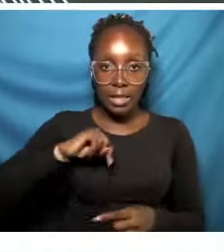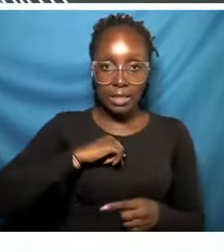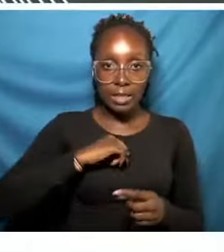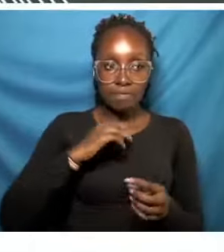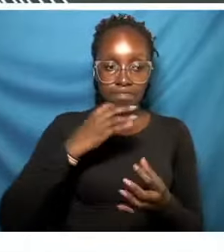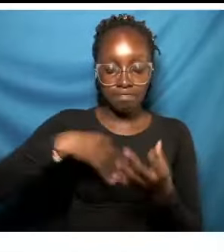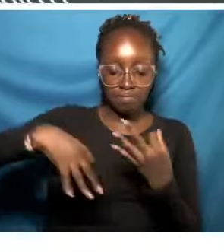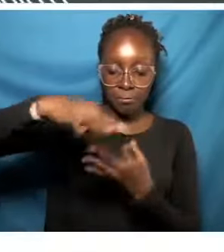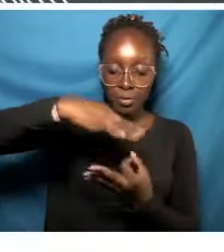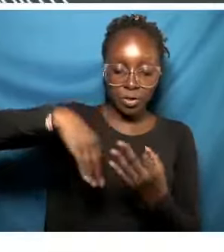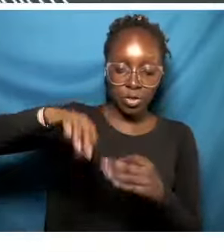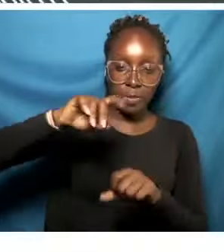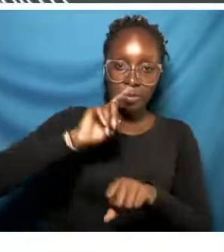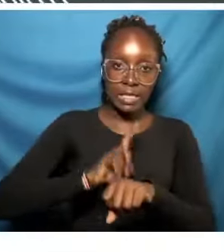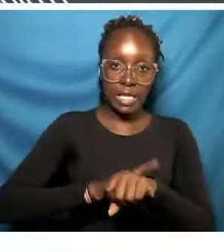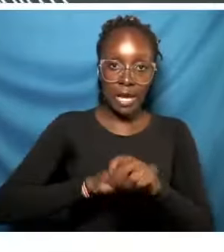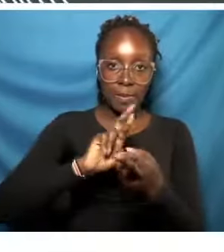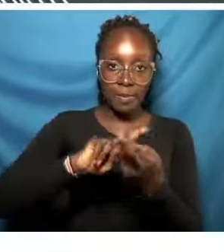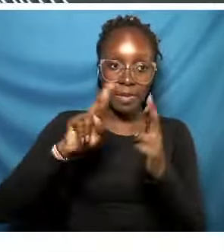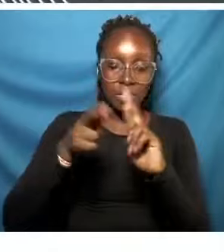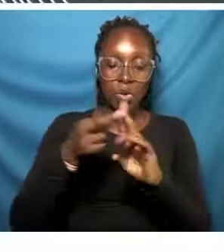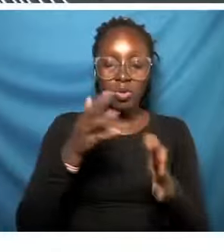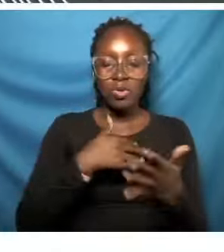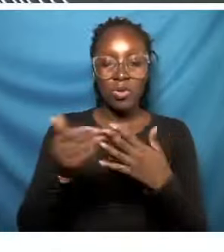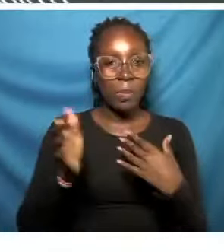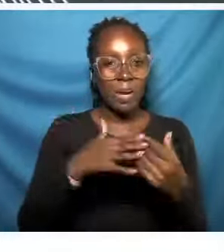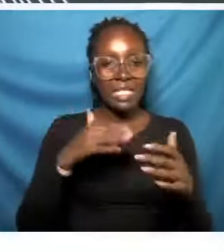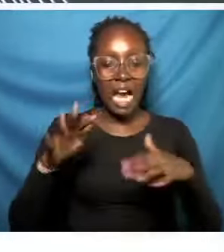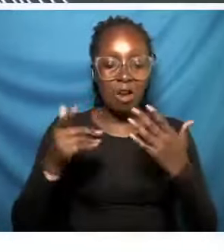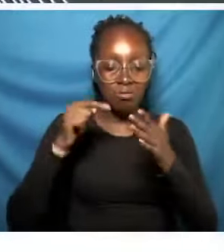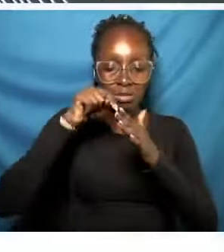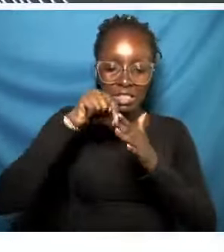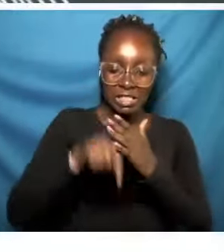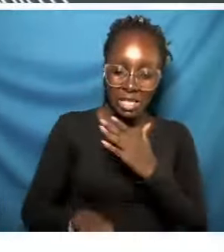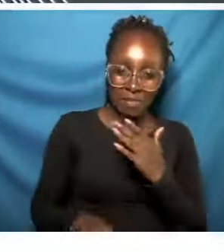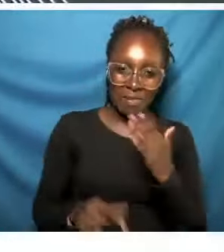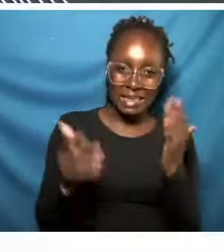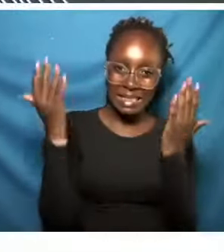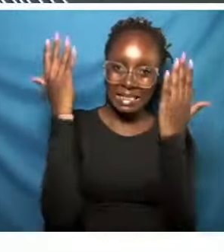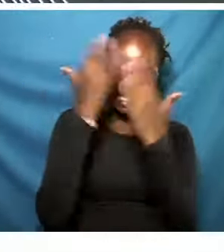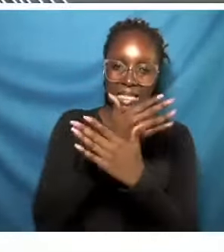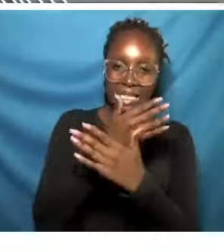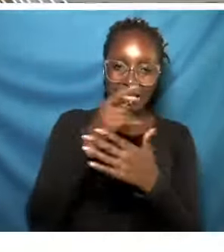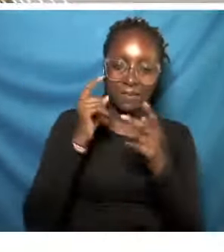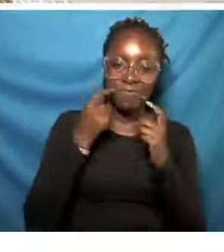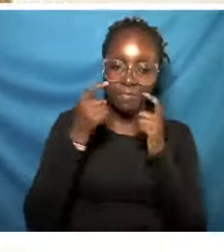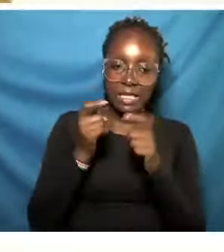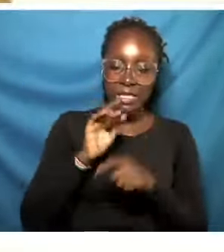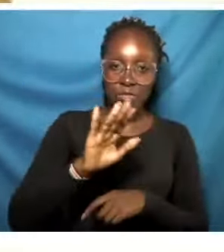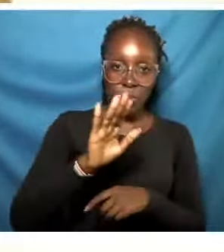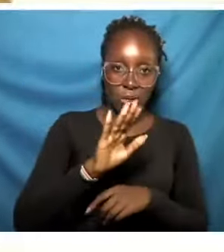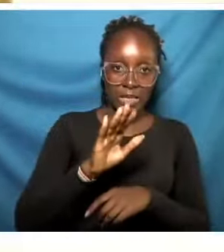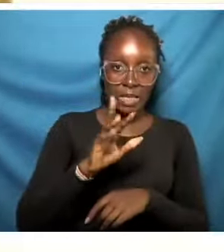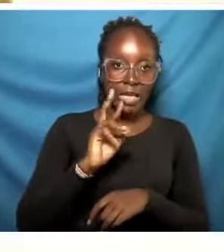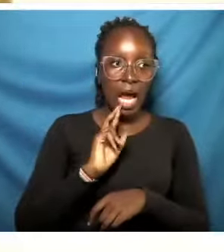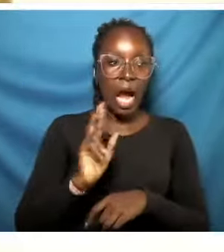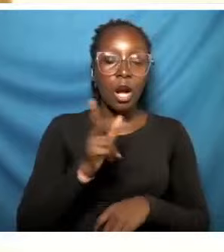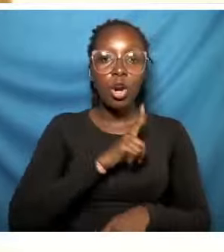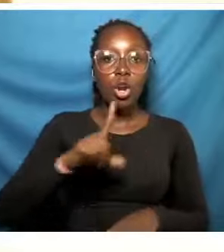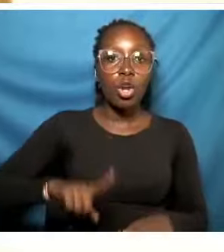how deep or dark your sins are, I know of a Savior who will always forgive